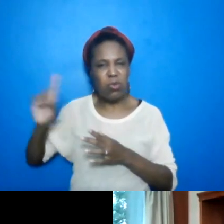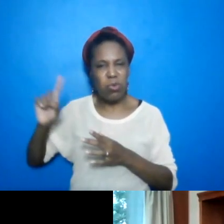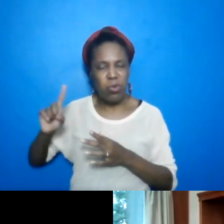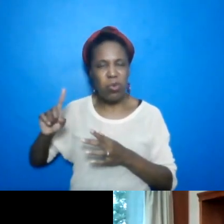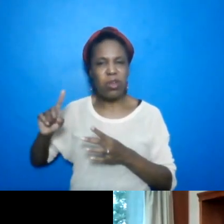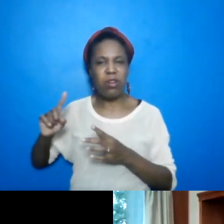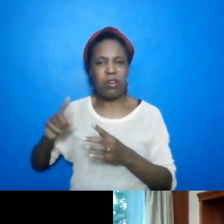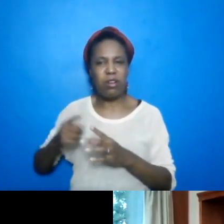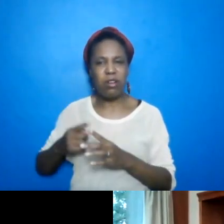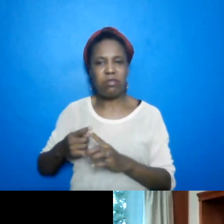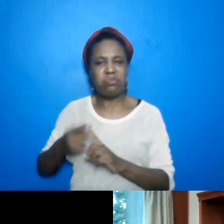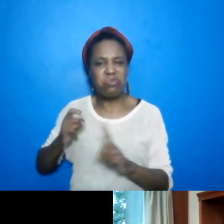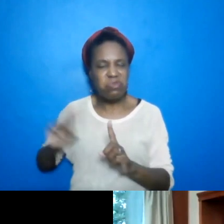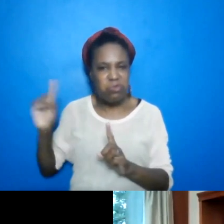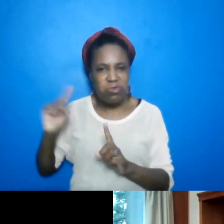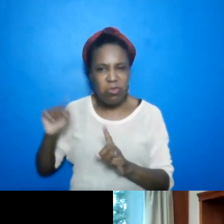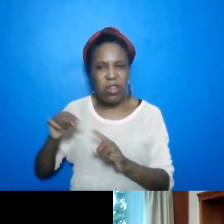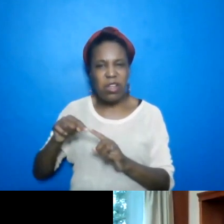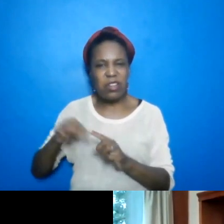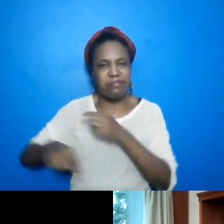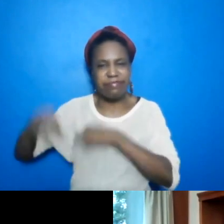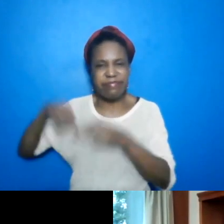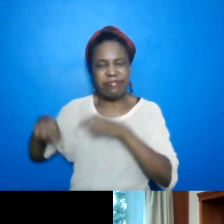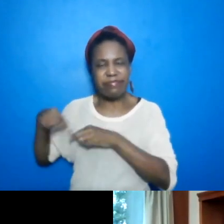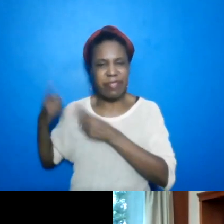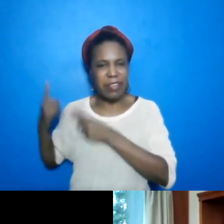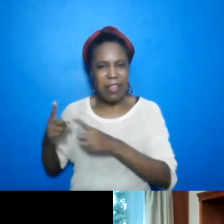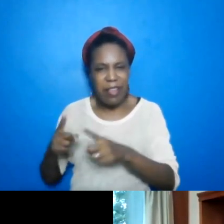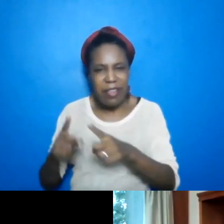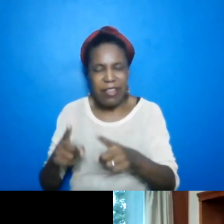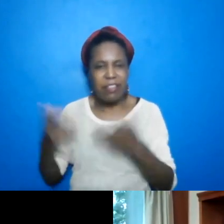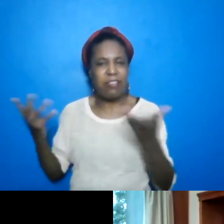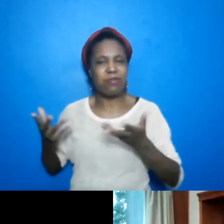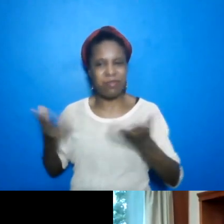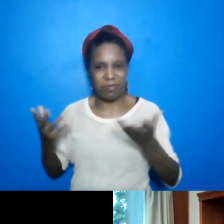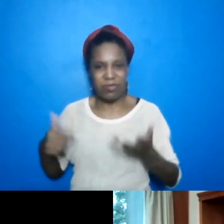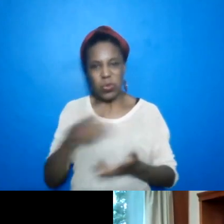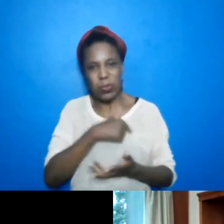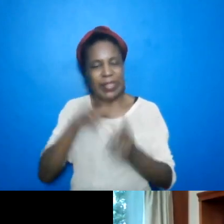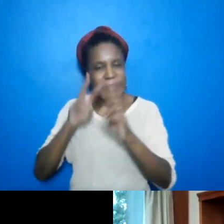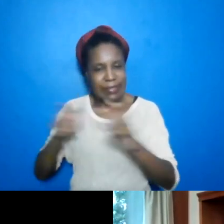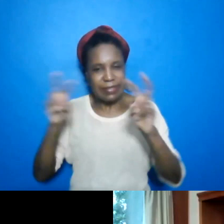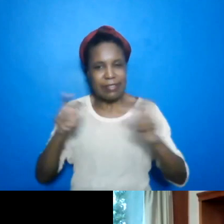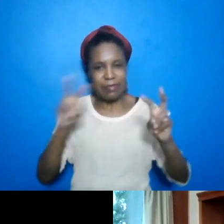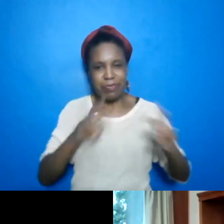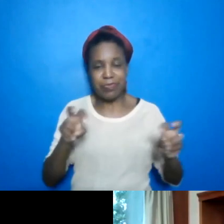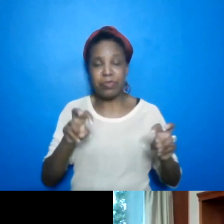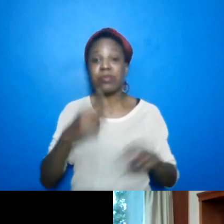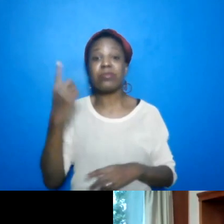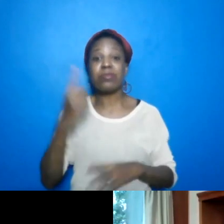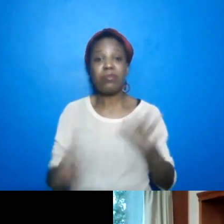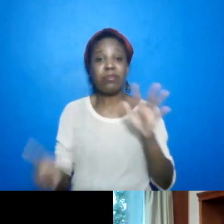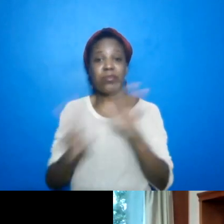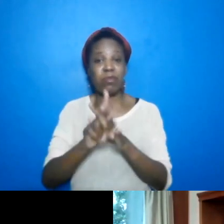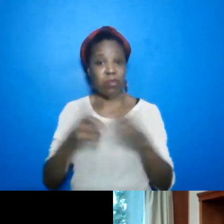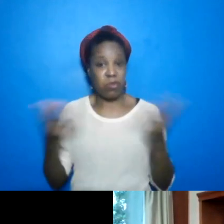that, one of the things that was a big deal was the relationship between the police,